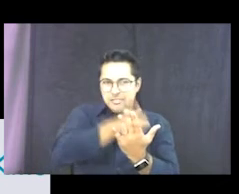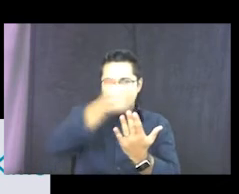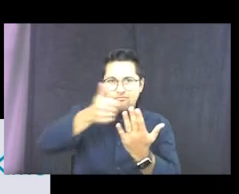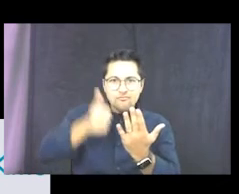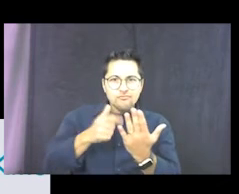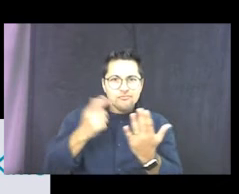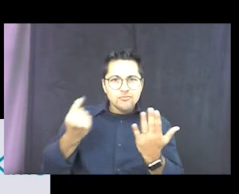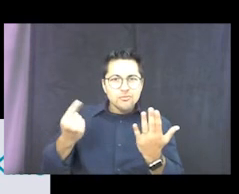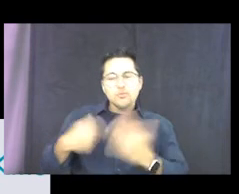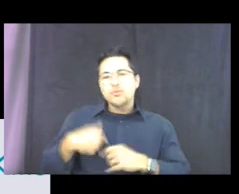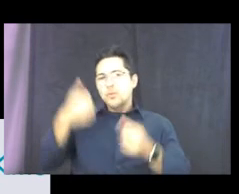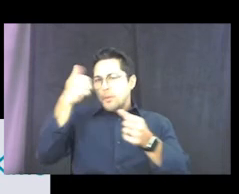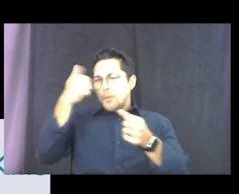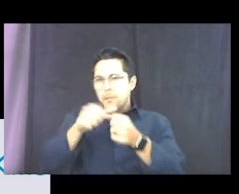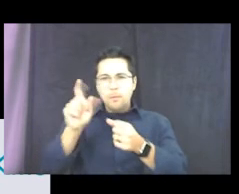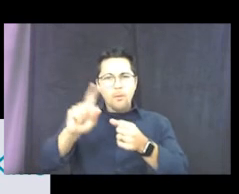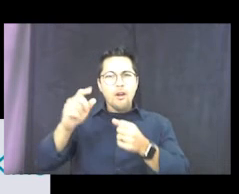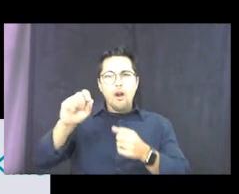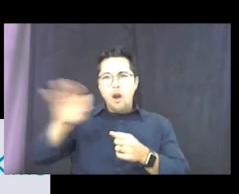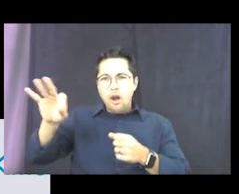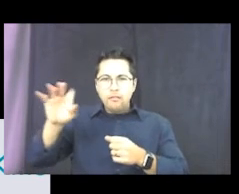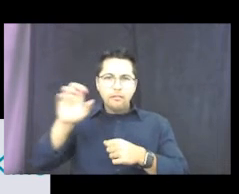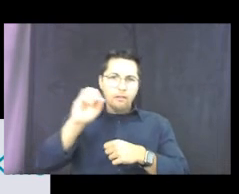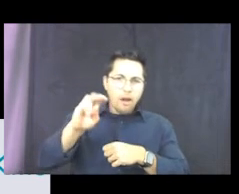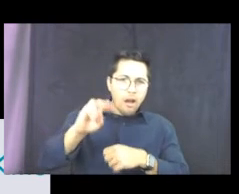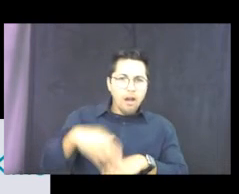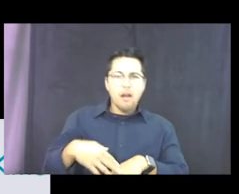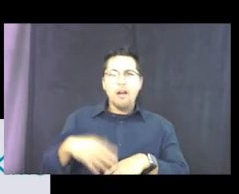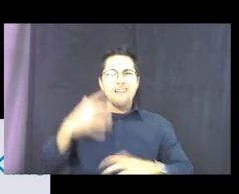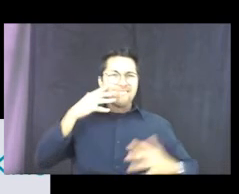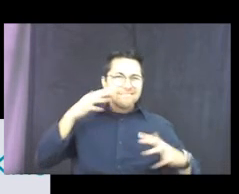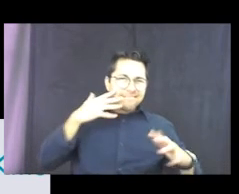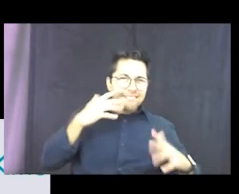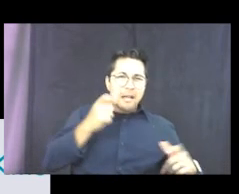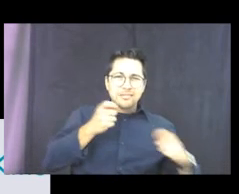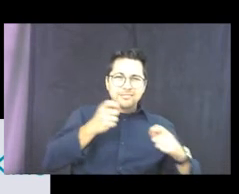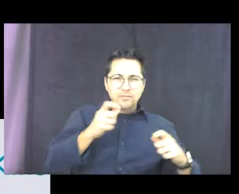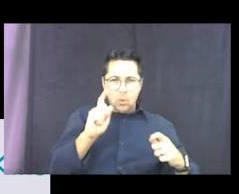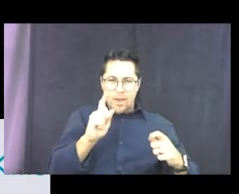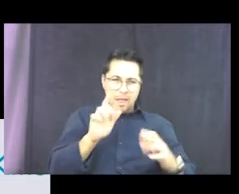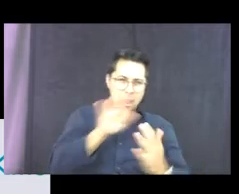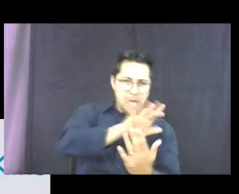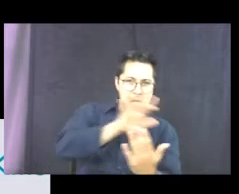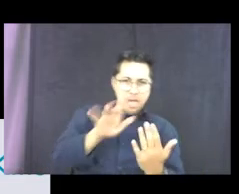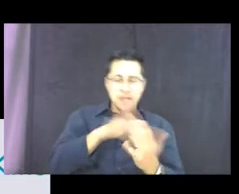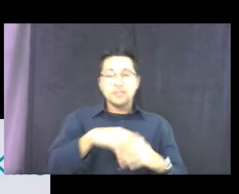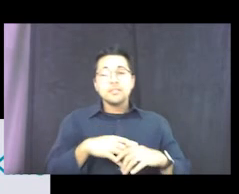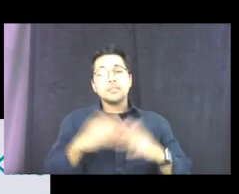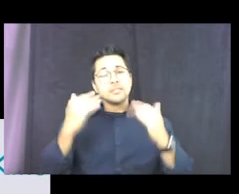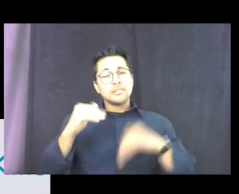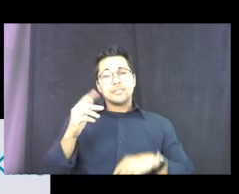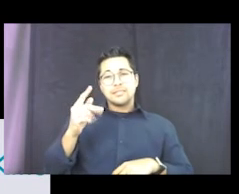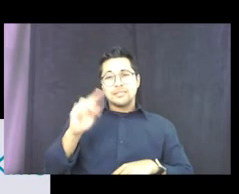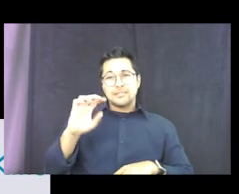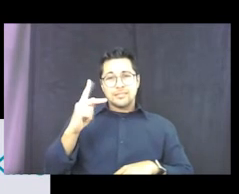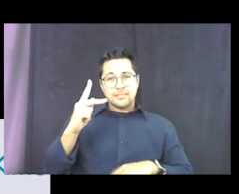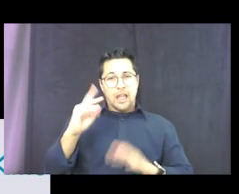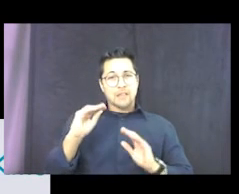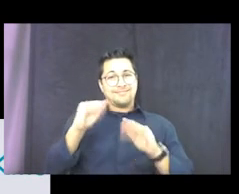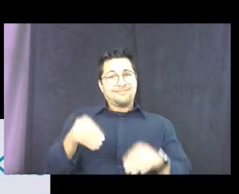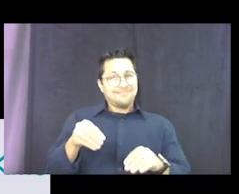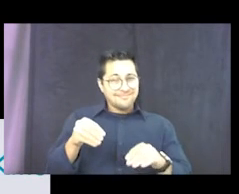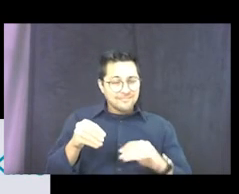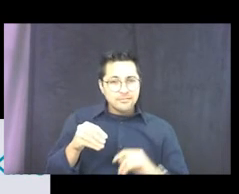on-off button is, remembering where our volume controls are. Task initiation is being